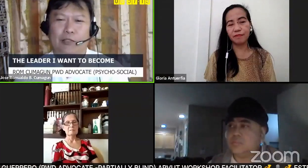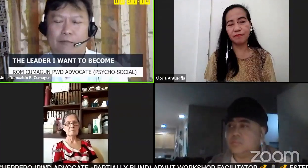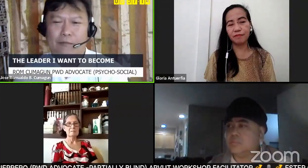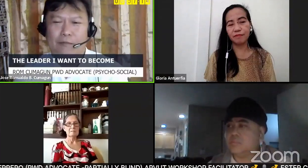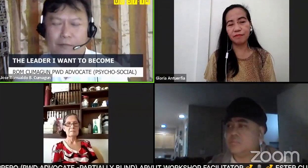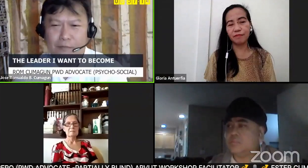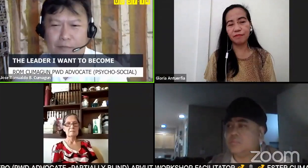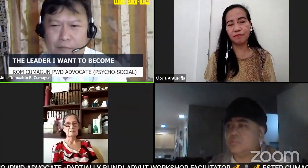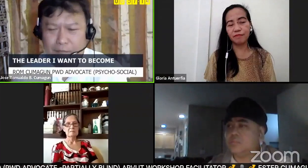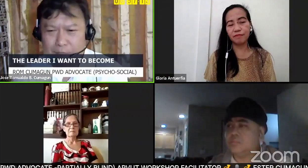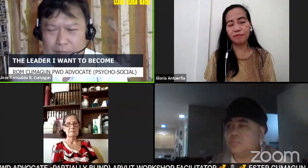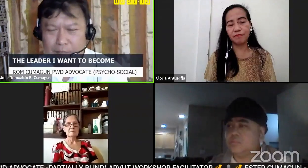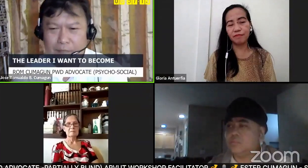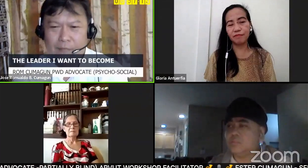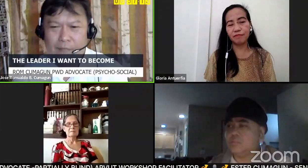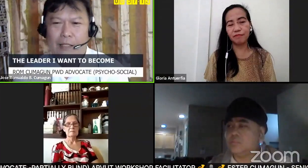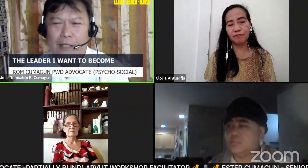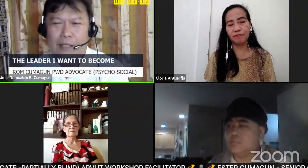a teacher,